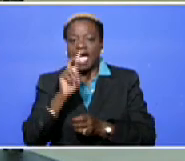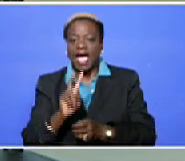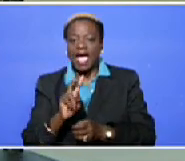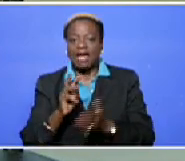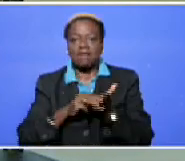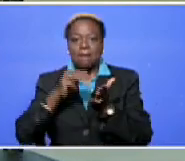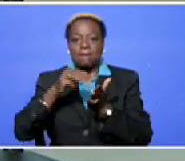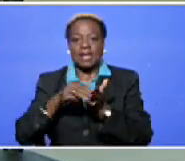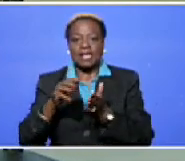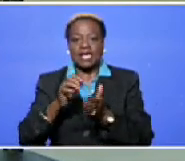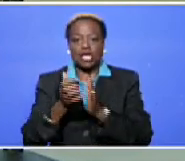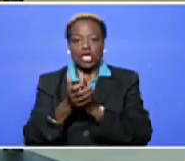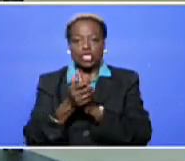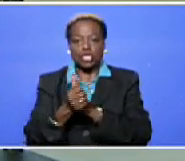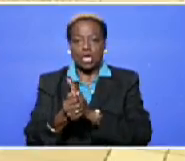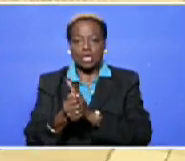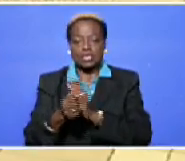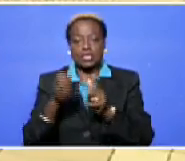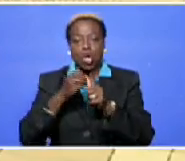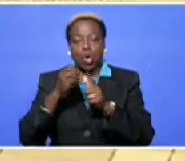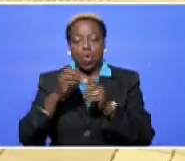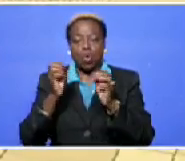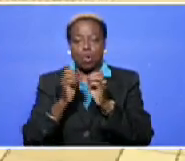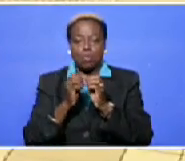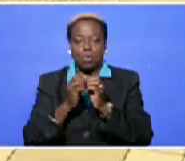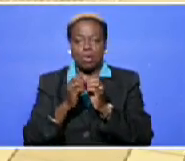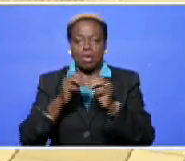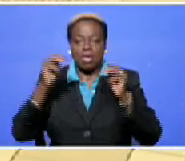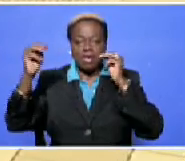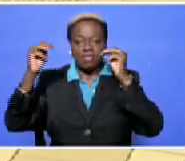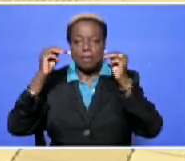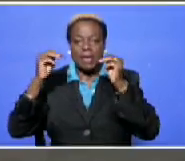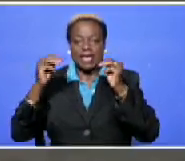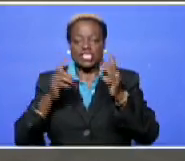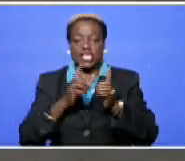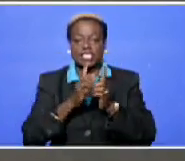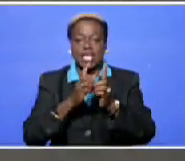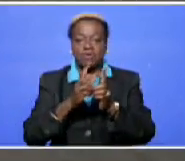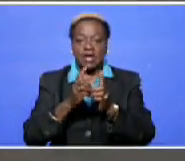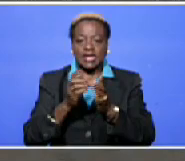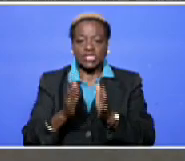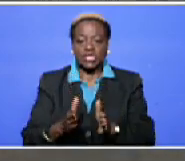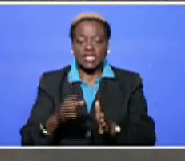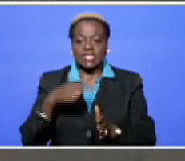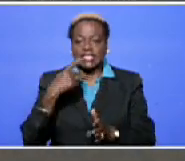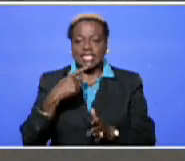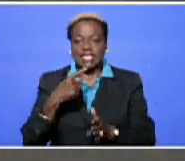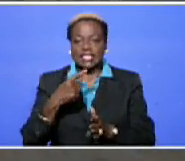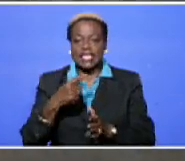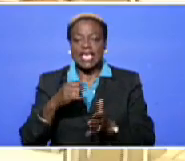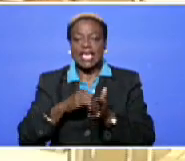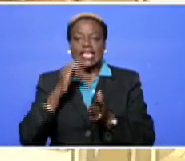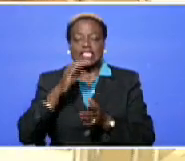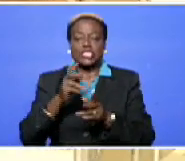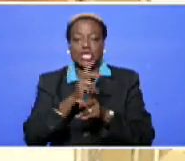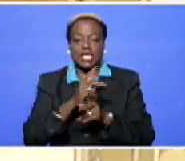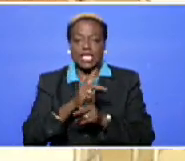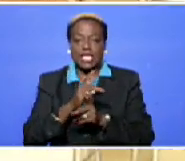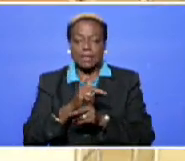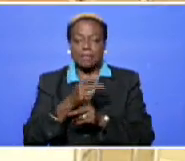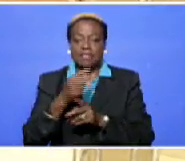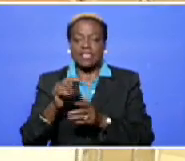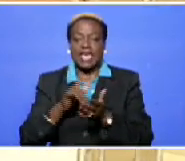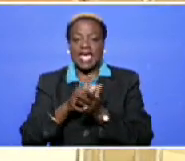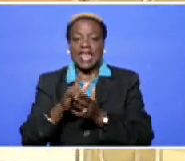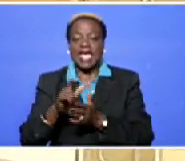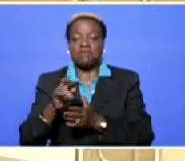$500,000 possibly, or a little bit more than that. The managing director says the goals are to keep the airline relevant in the eyes of passengers and